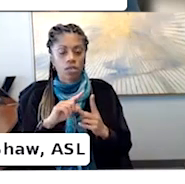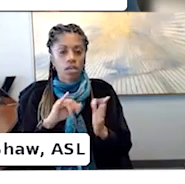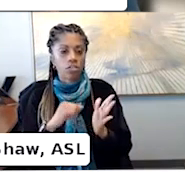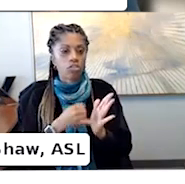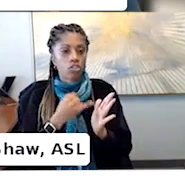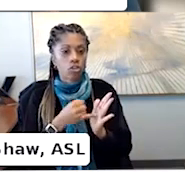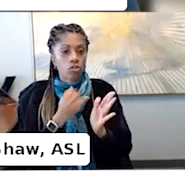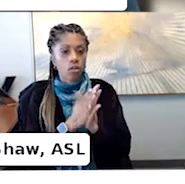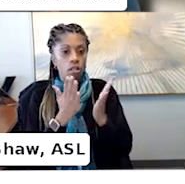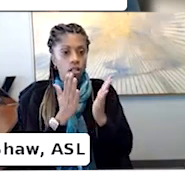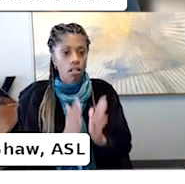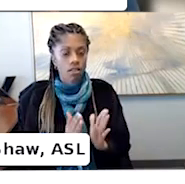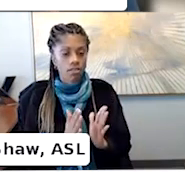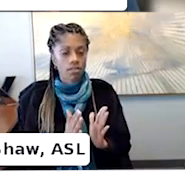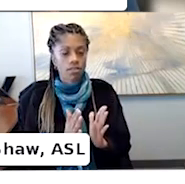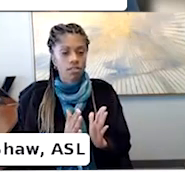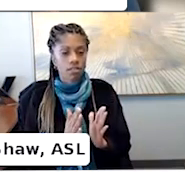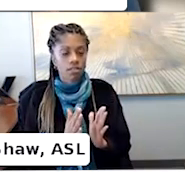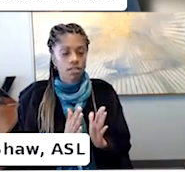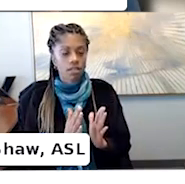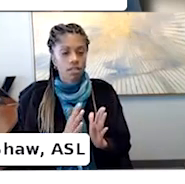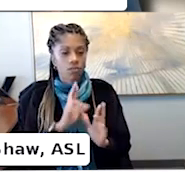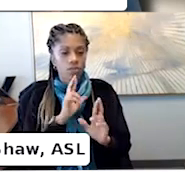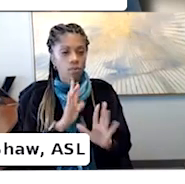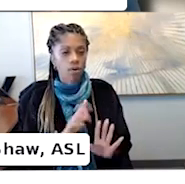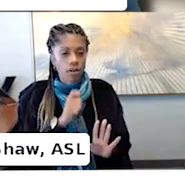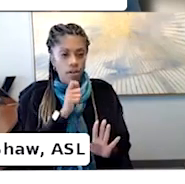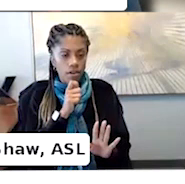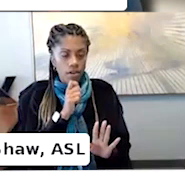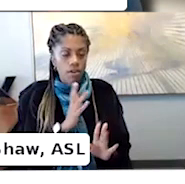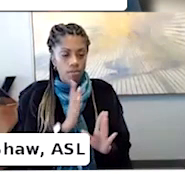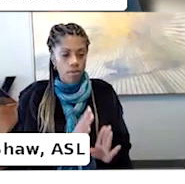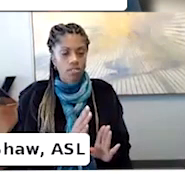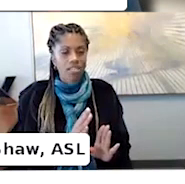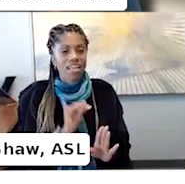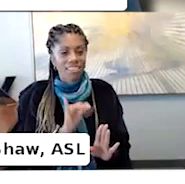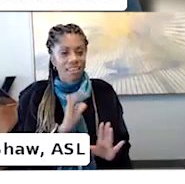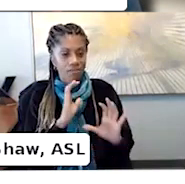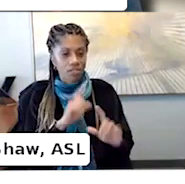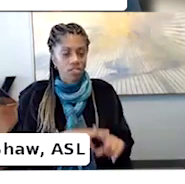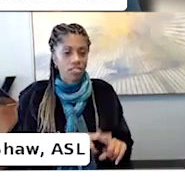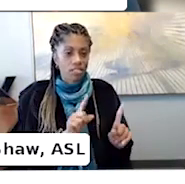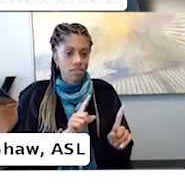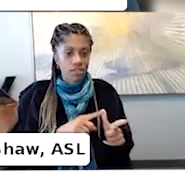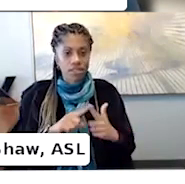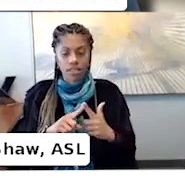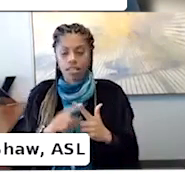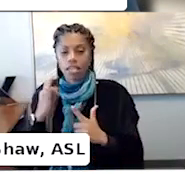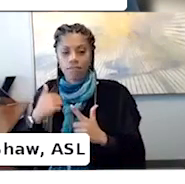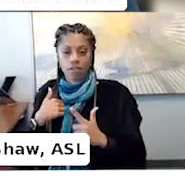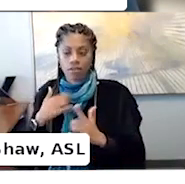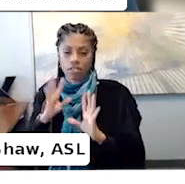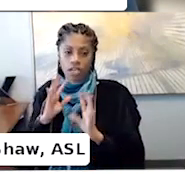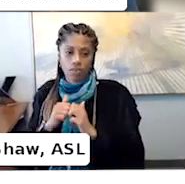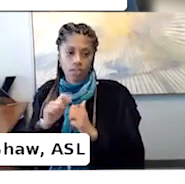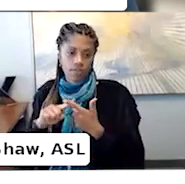That's important, and that's part of that secret sauce. We can craft, and for StoryCorps Studios partners, we'll craft